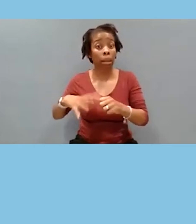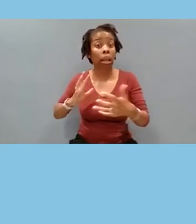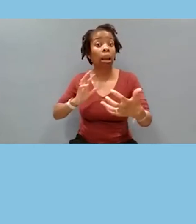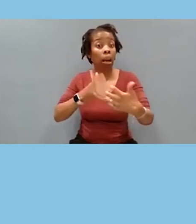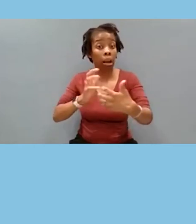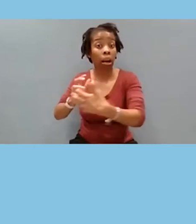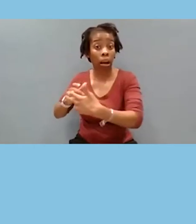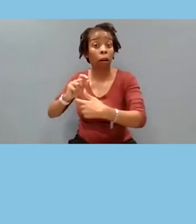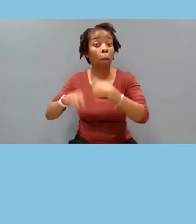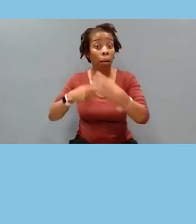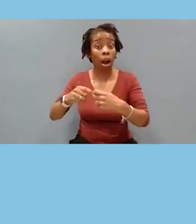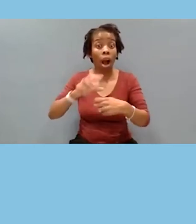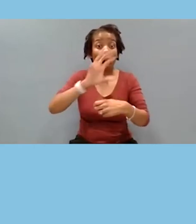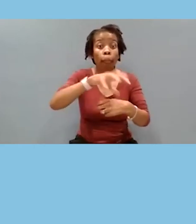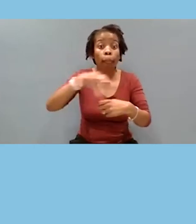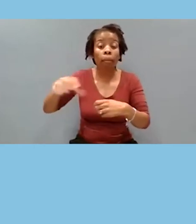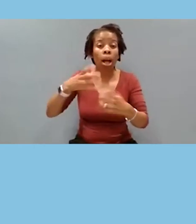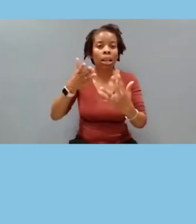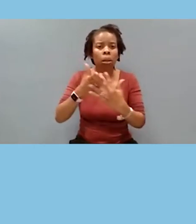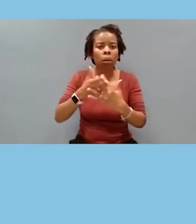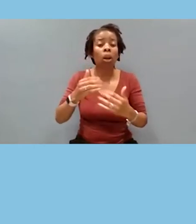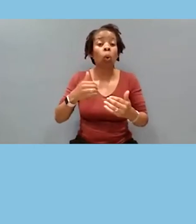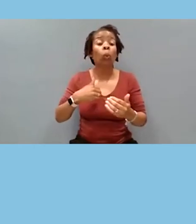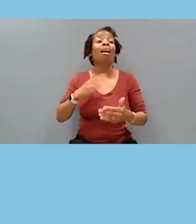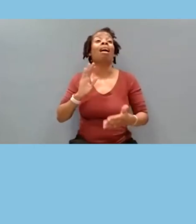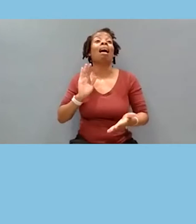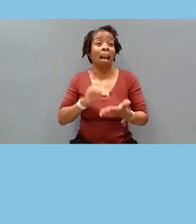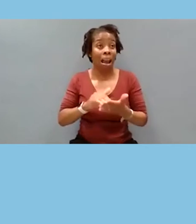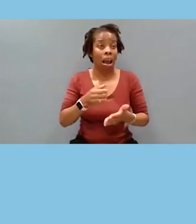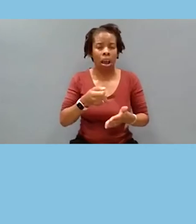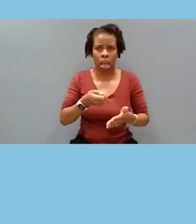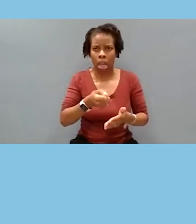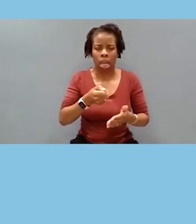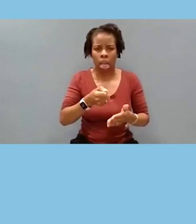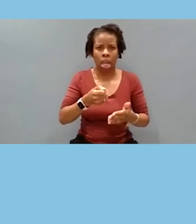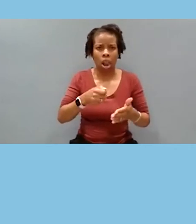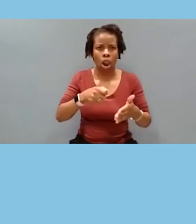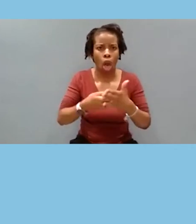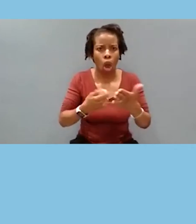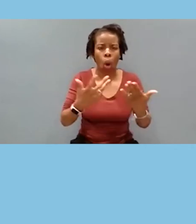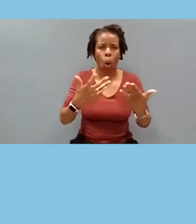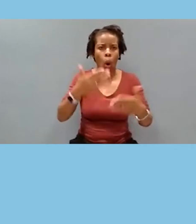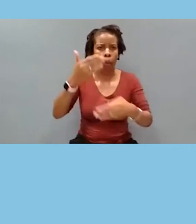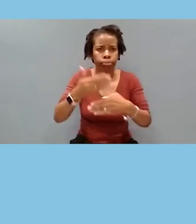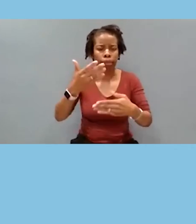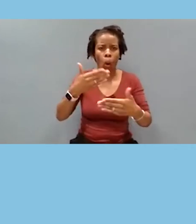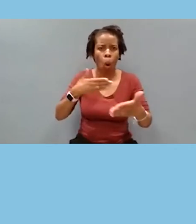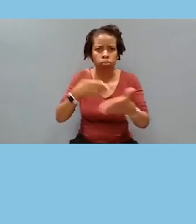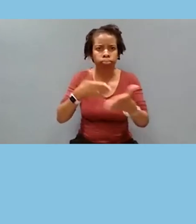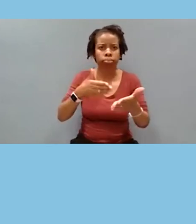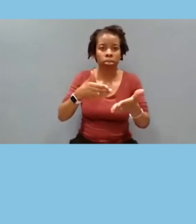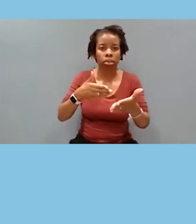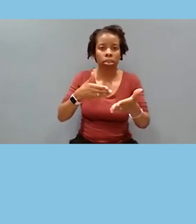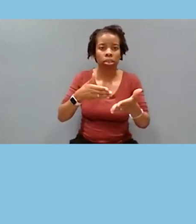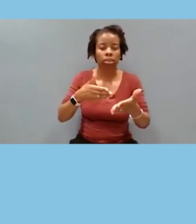but then we'd find them shut down or locked up. So I began to create, to write